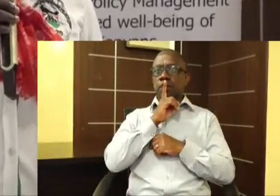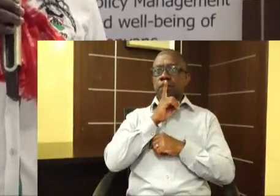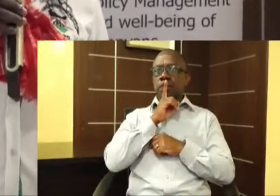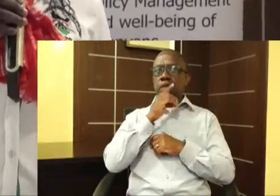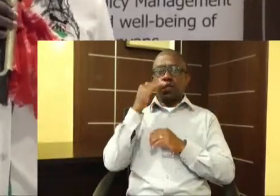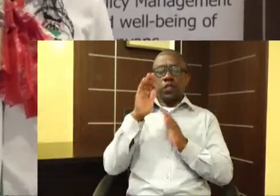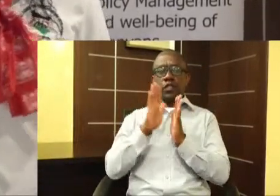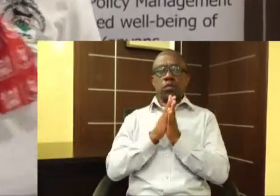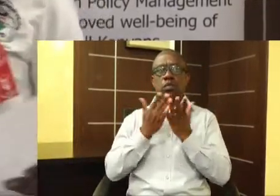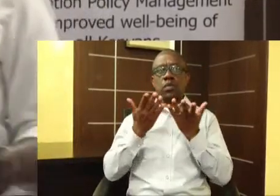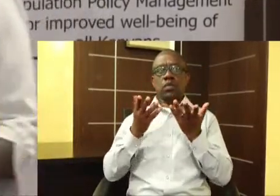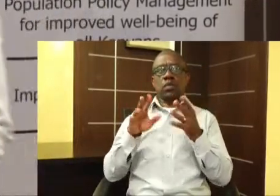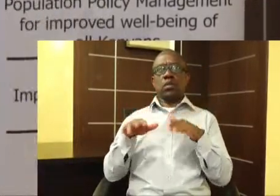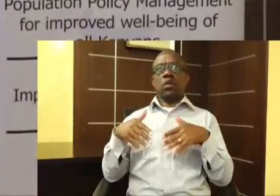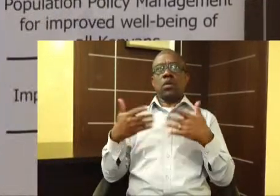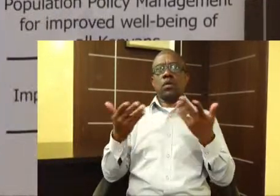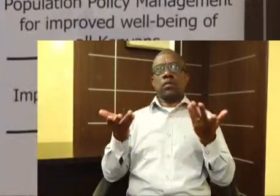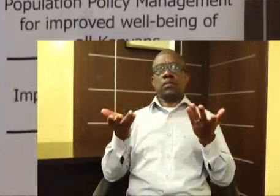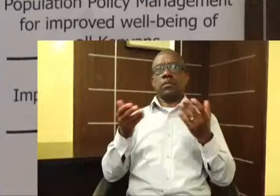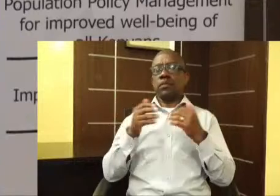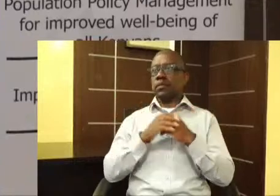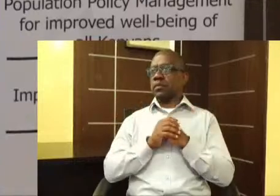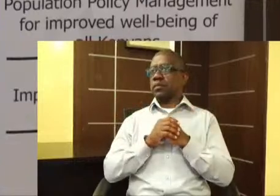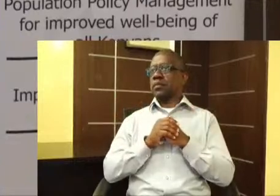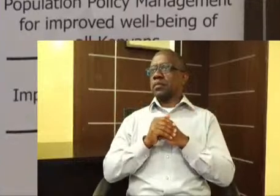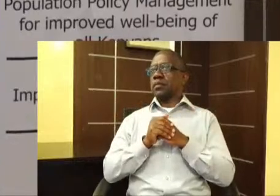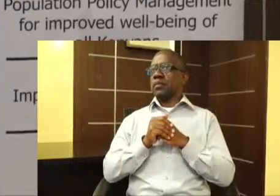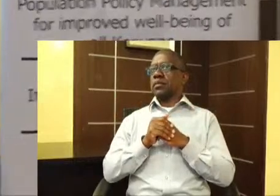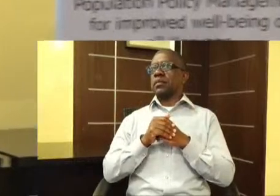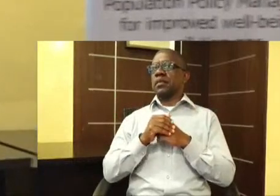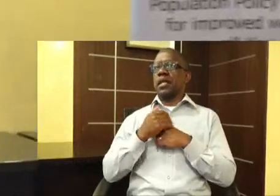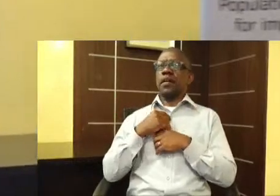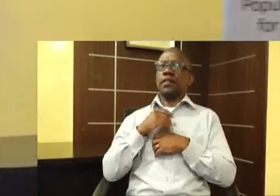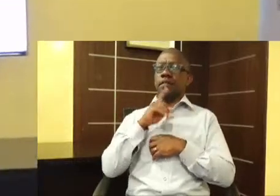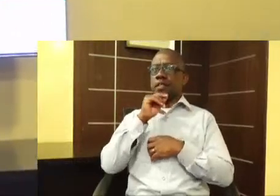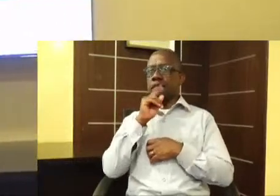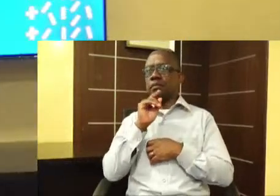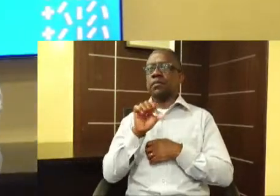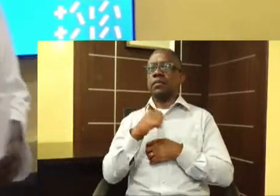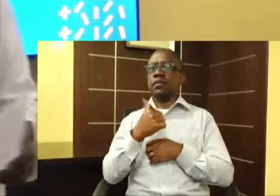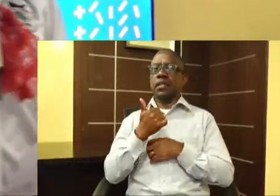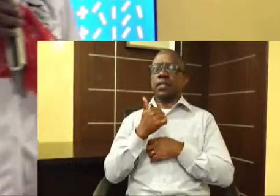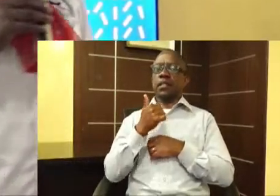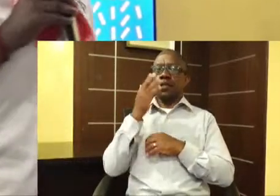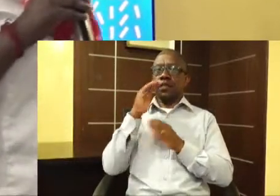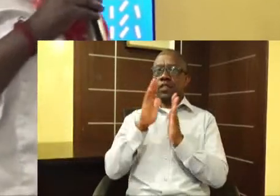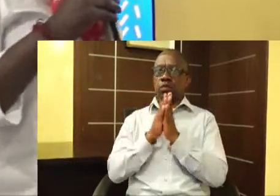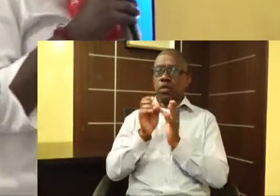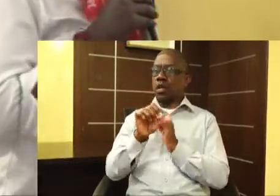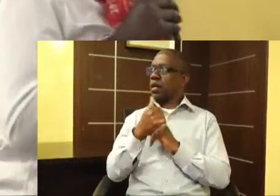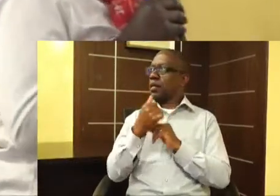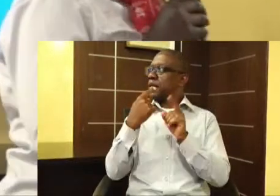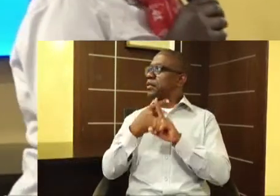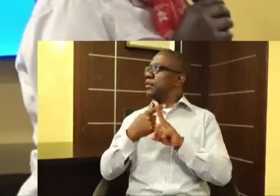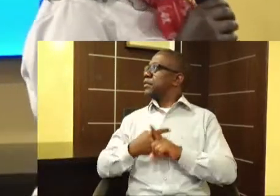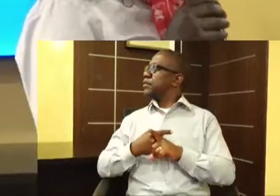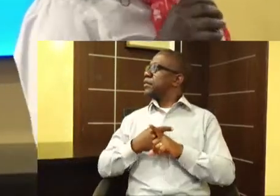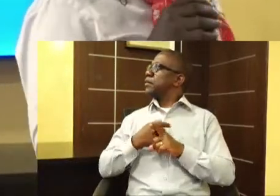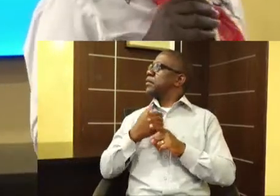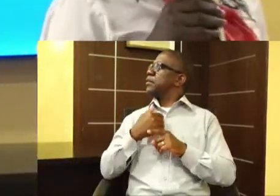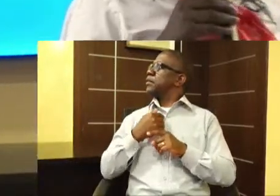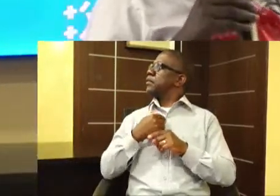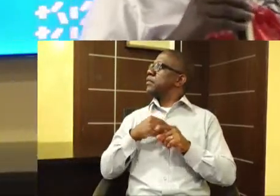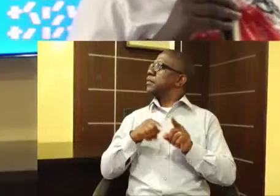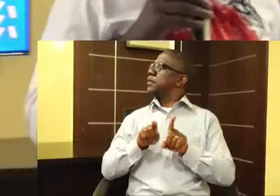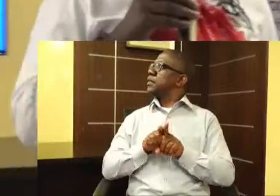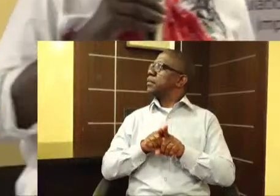We need to go to Facebook. We go to TikTok so that we can hear those ones who will keep saying, I